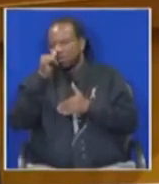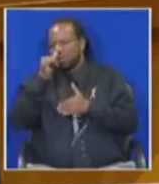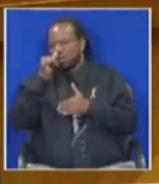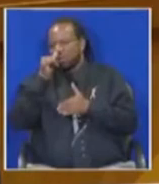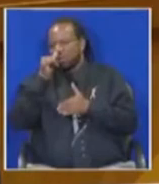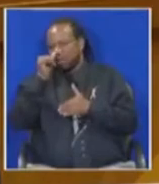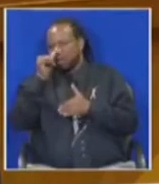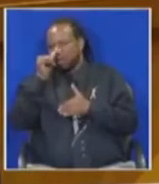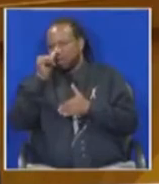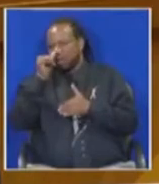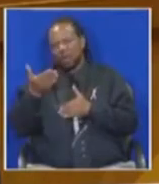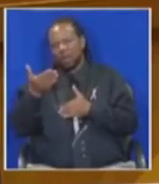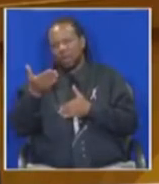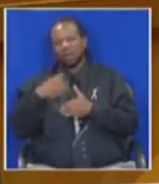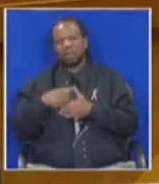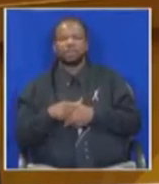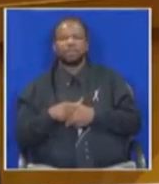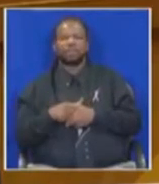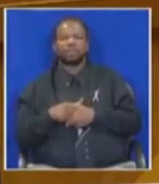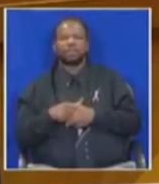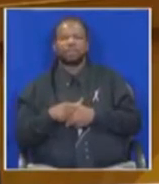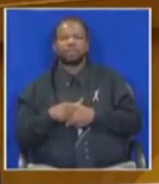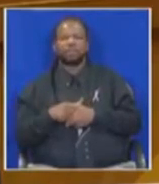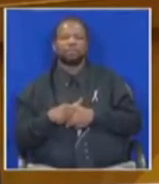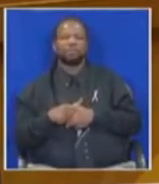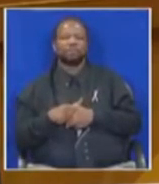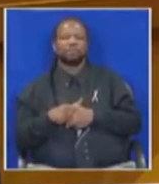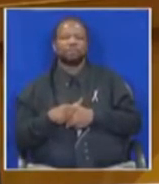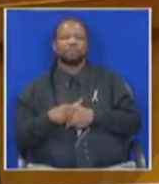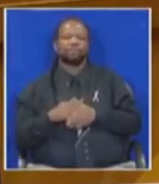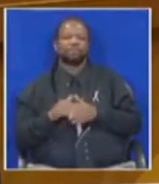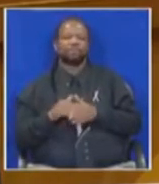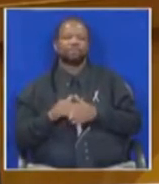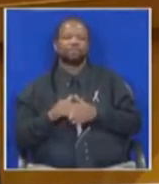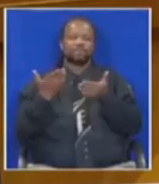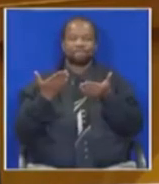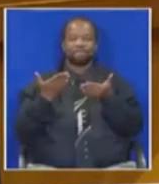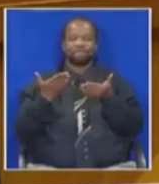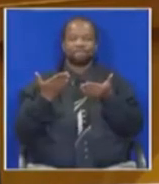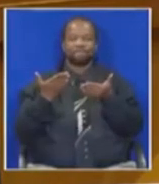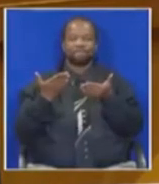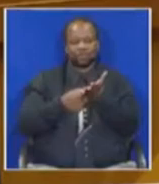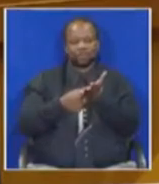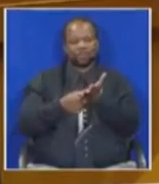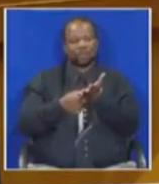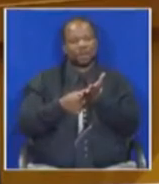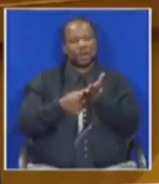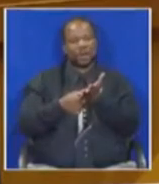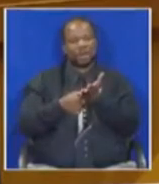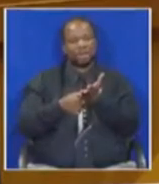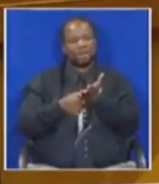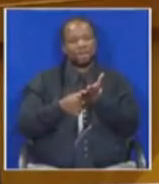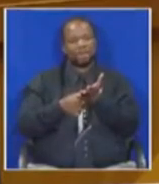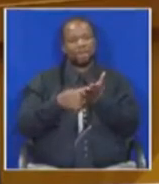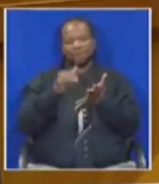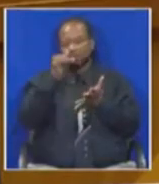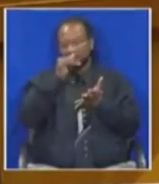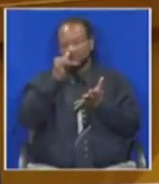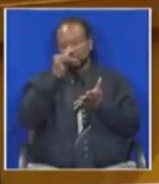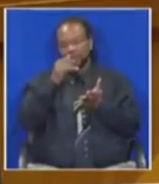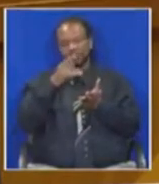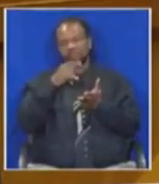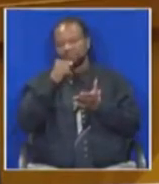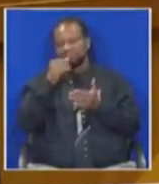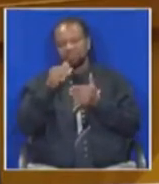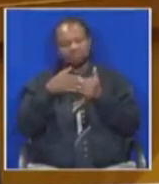fore of the public mind. The recent crime statistics show that all South Africans, irrespective